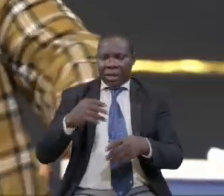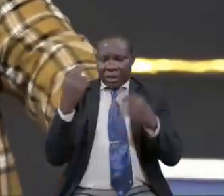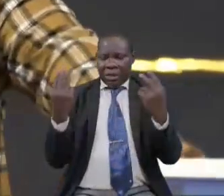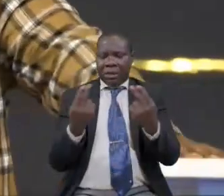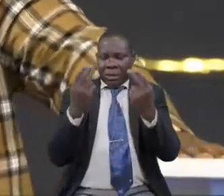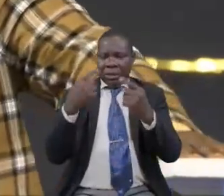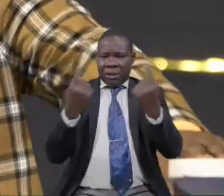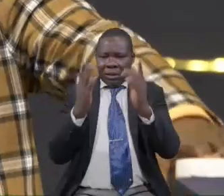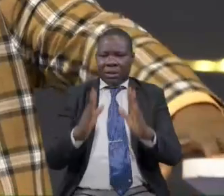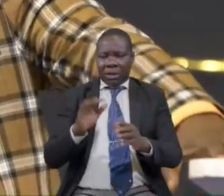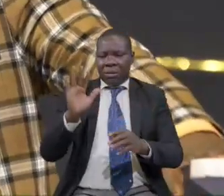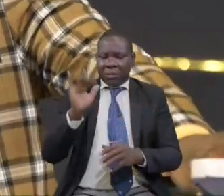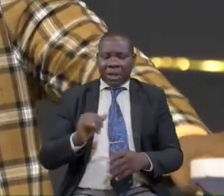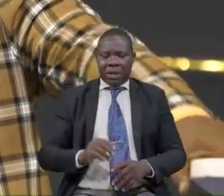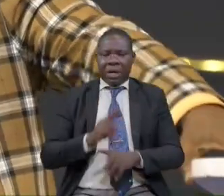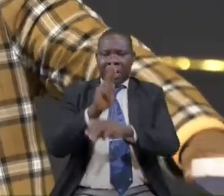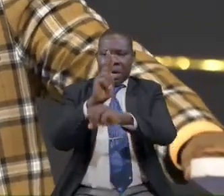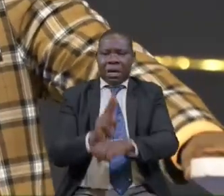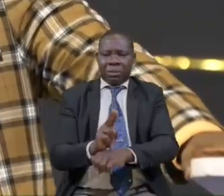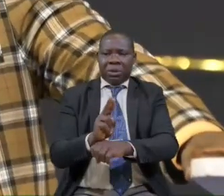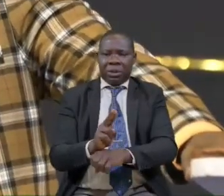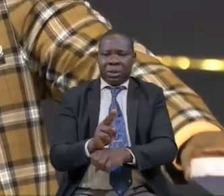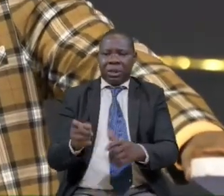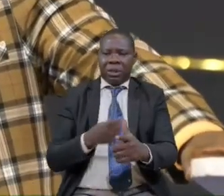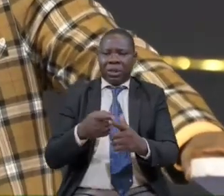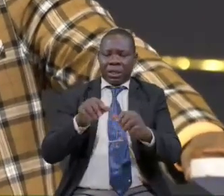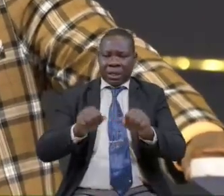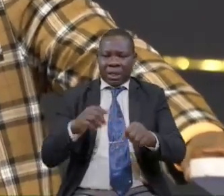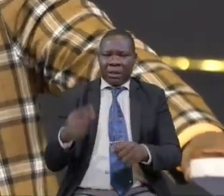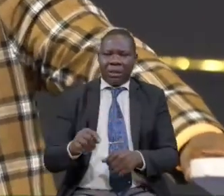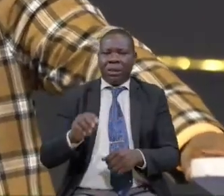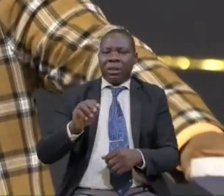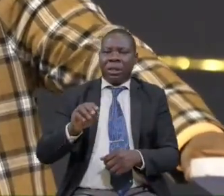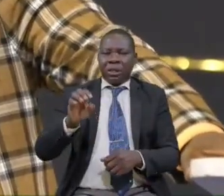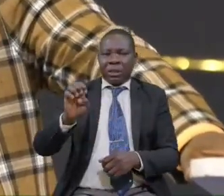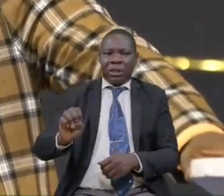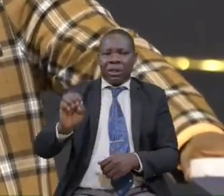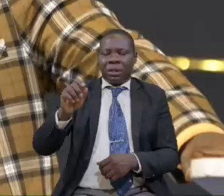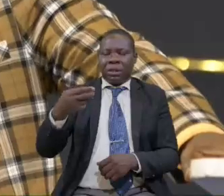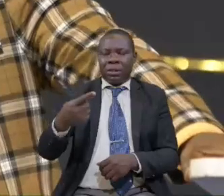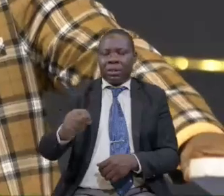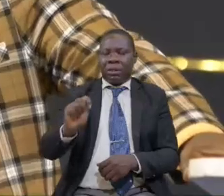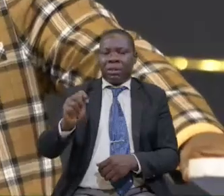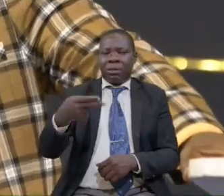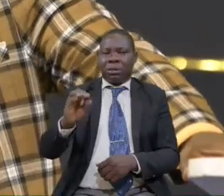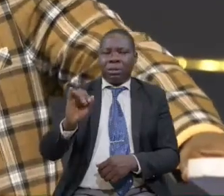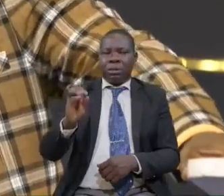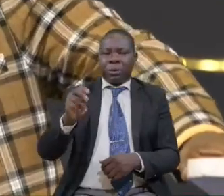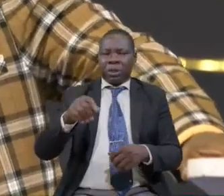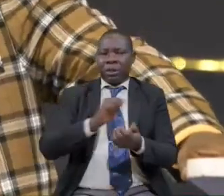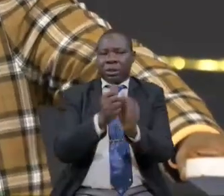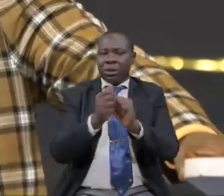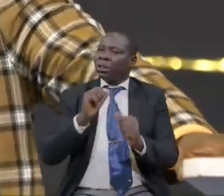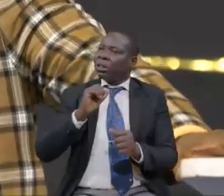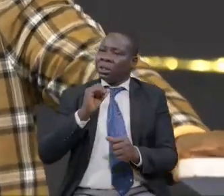then the Ethiopian change his skin? Can the leopard change the